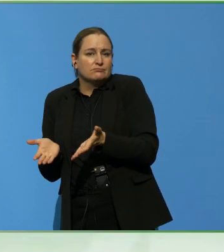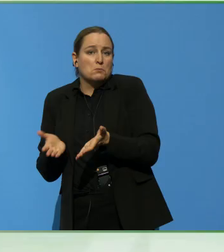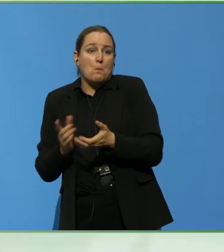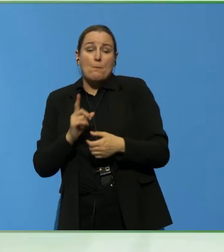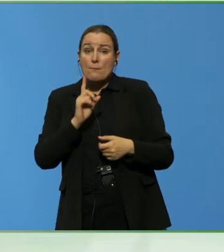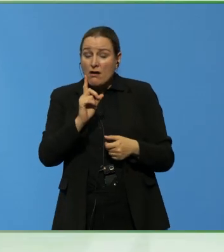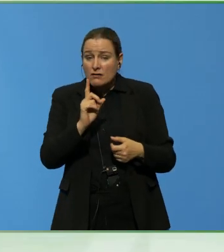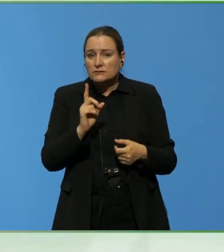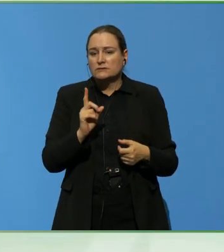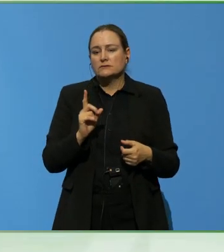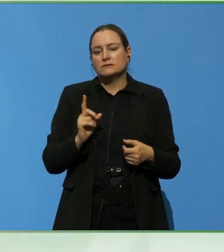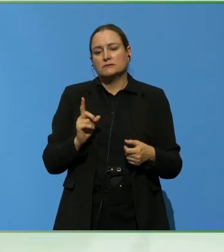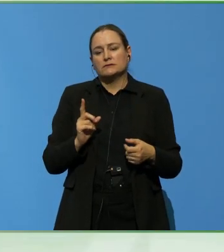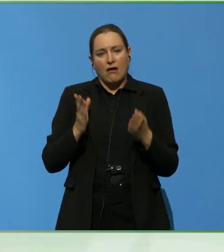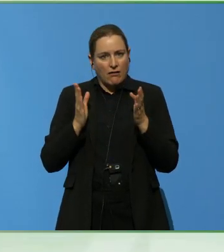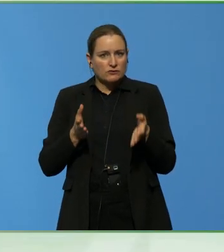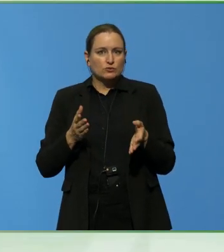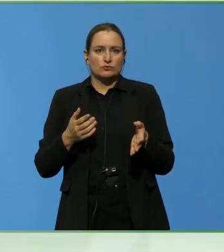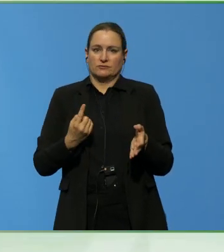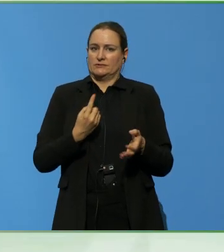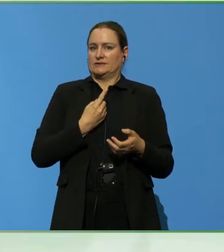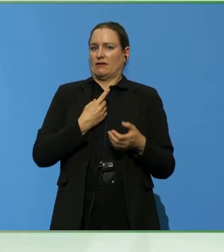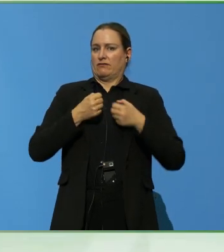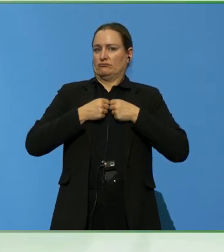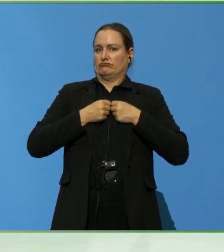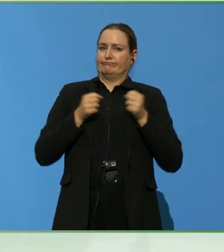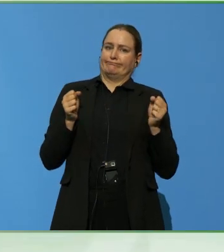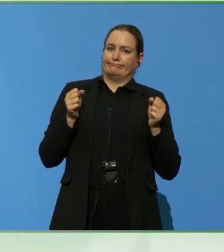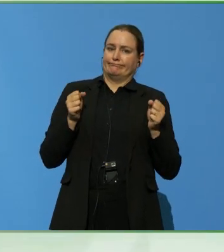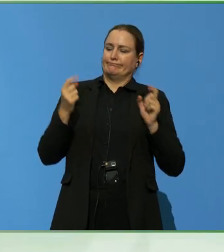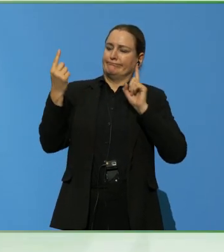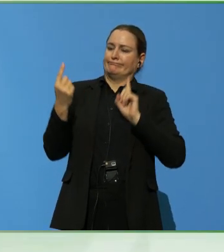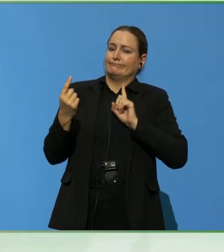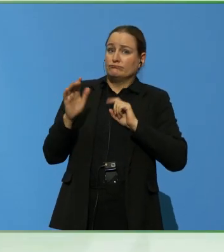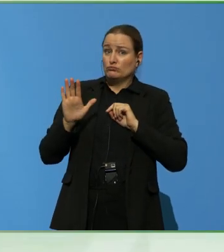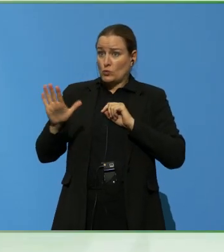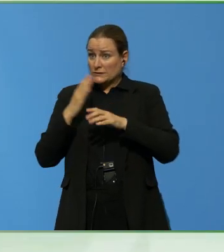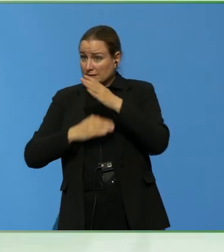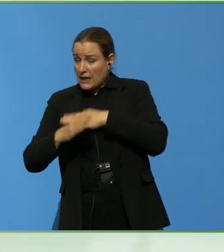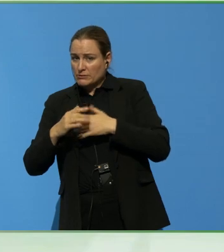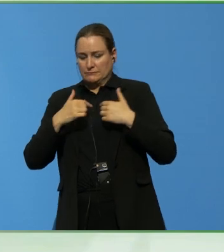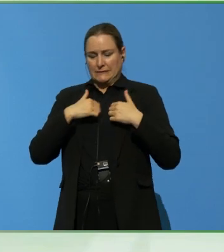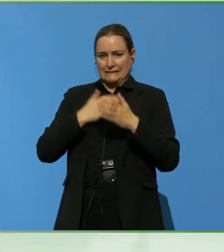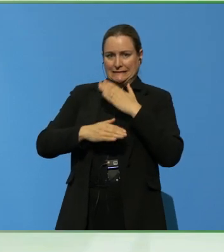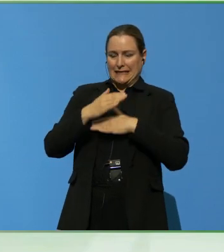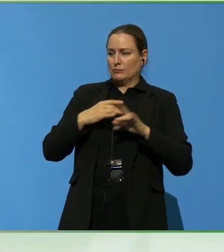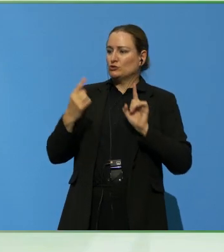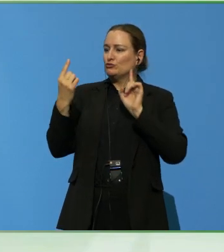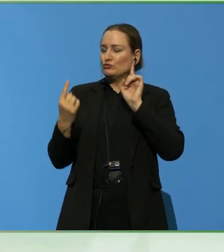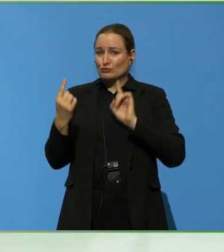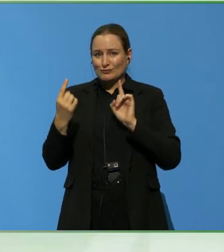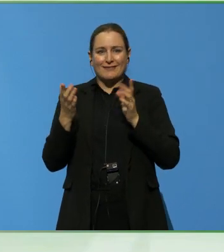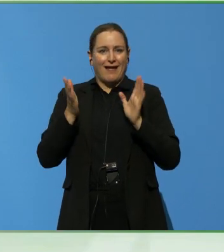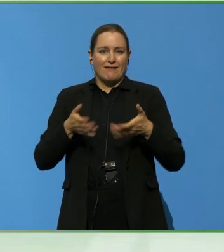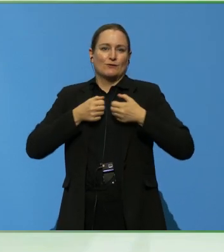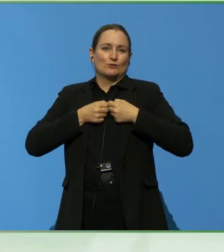that we are the ones who open up ourselves and talk about our disability. I know this is hard for many of us,